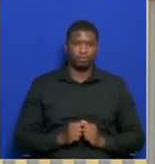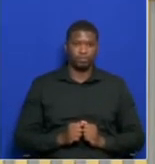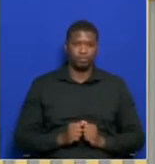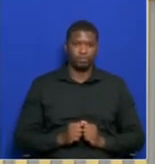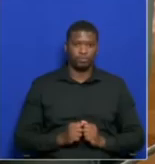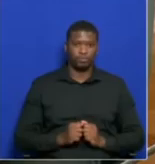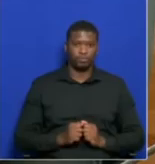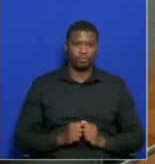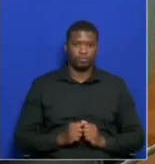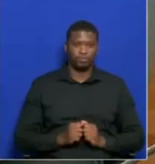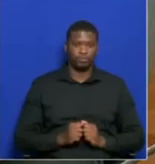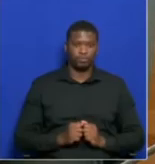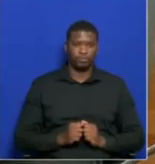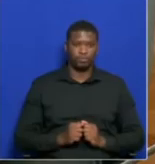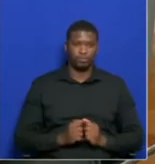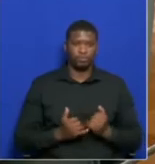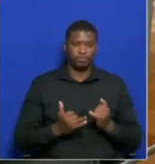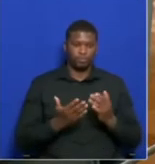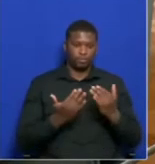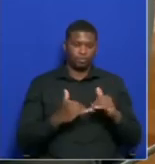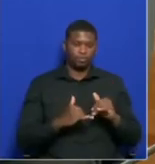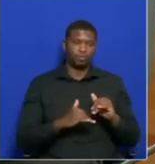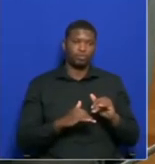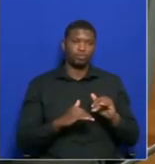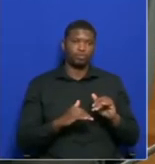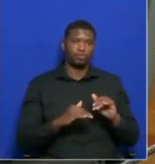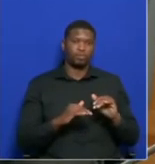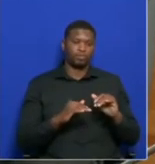The question after paragraph 6. Okay.